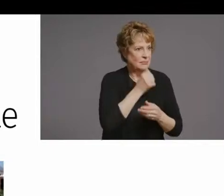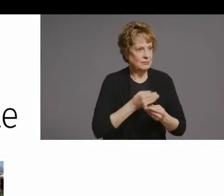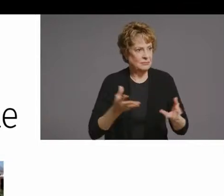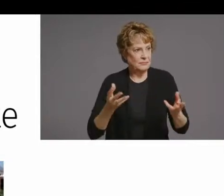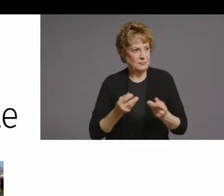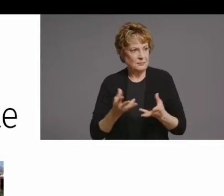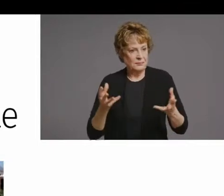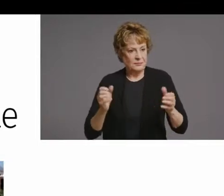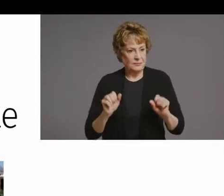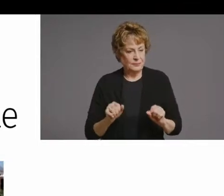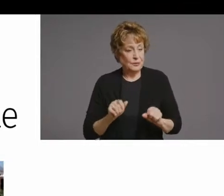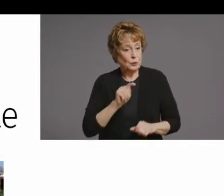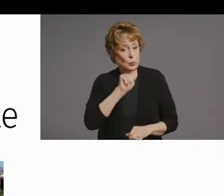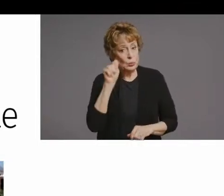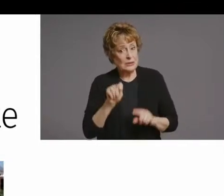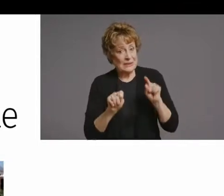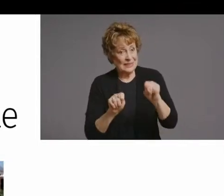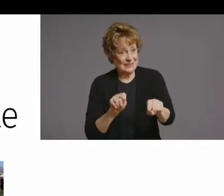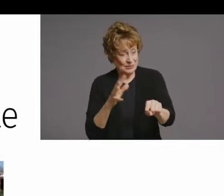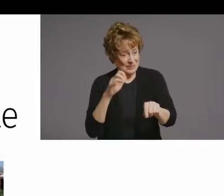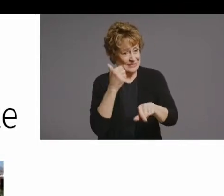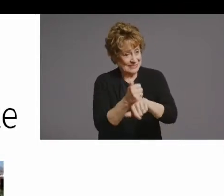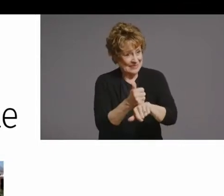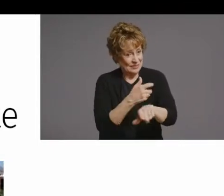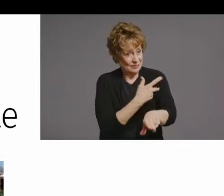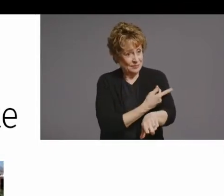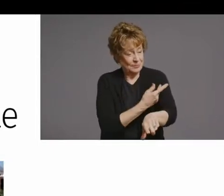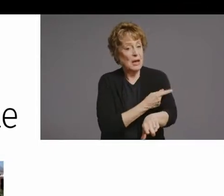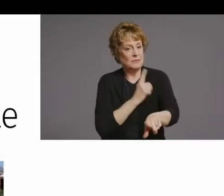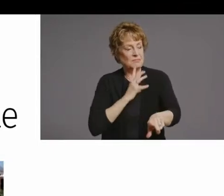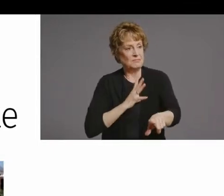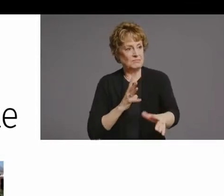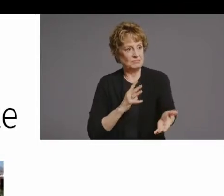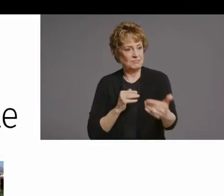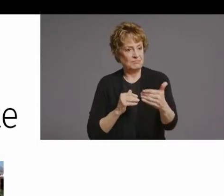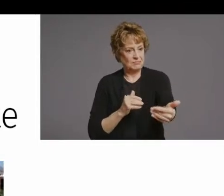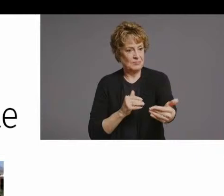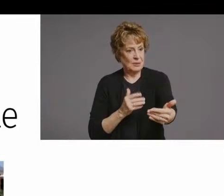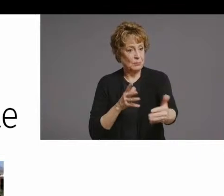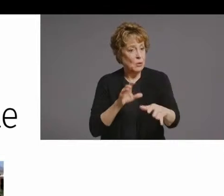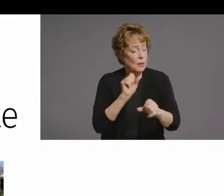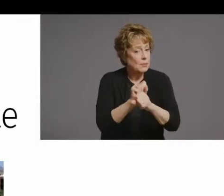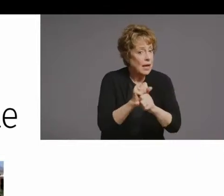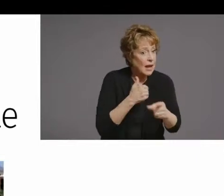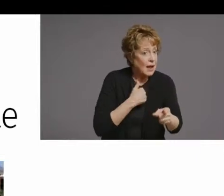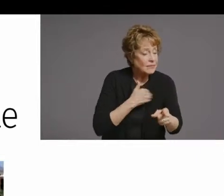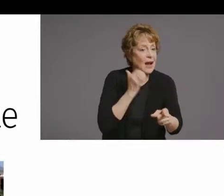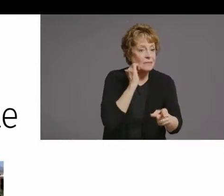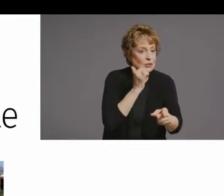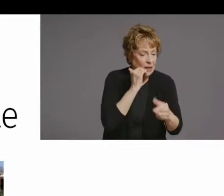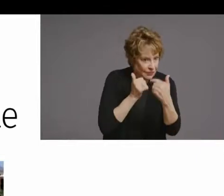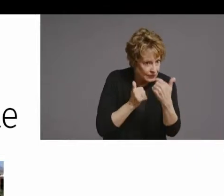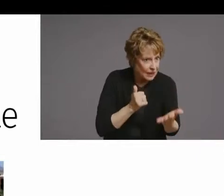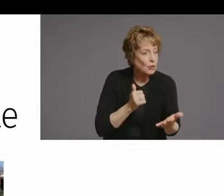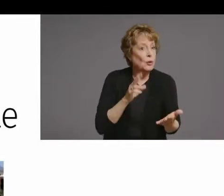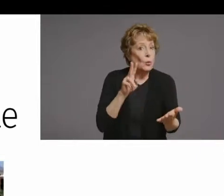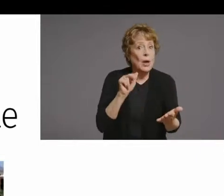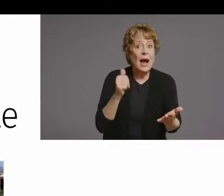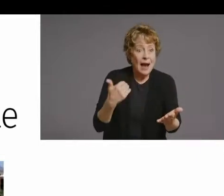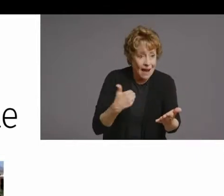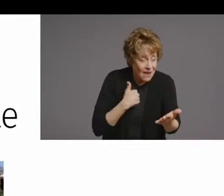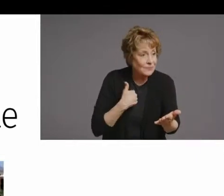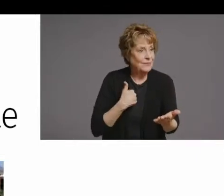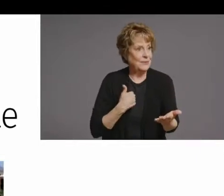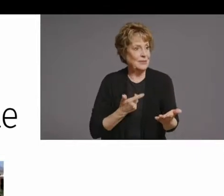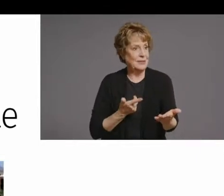is looking for a vaccination, you can sign up. We've had appointments available every day at the University of Arizona, and we would encourage all of